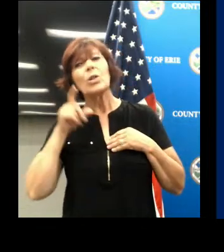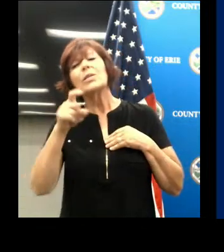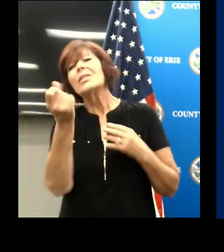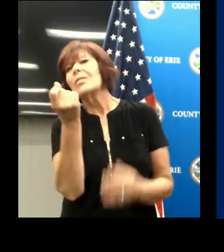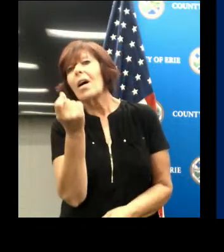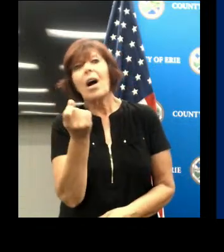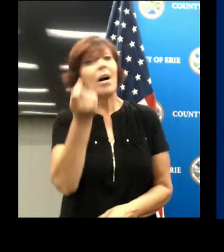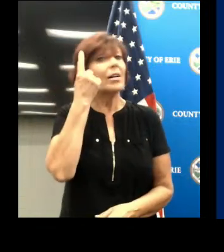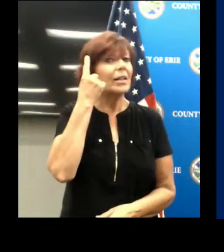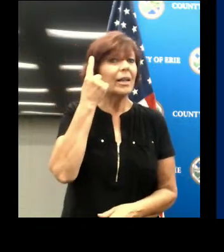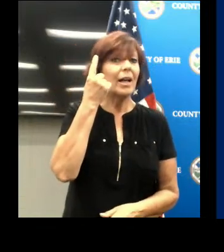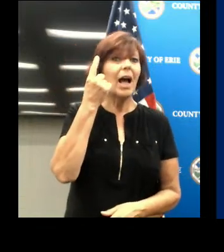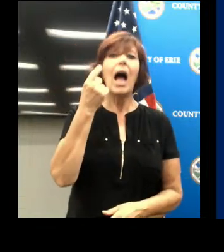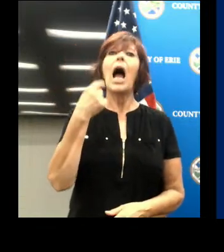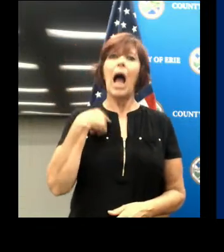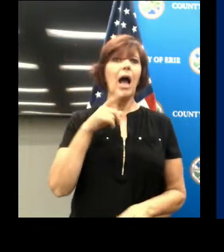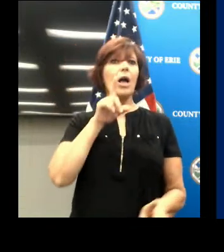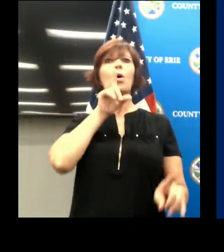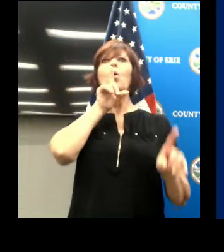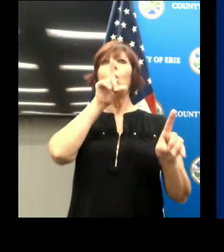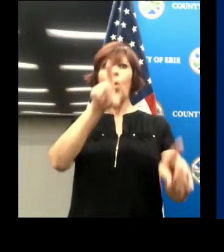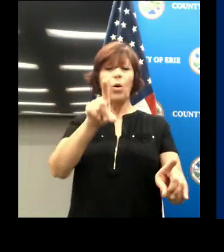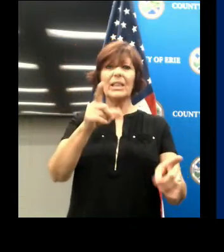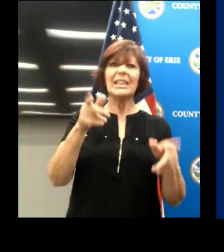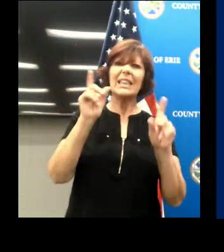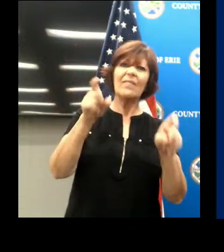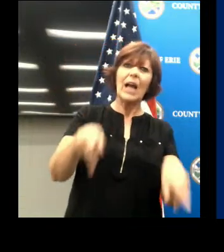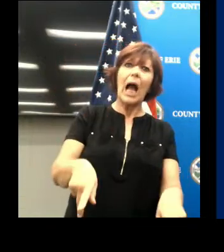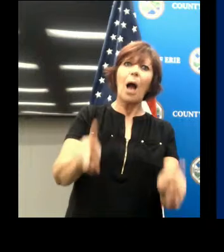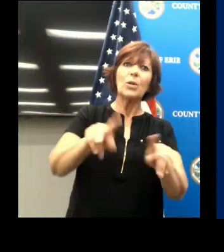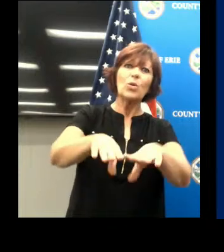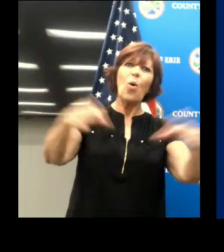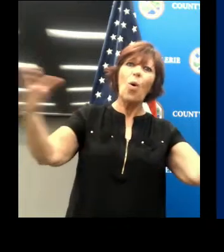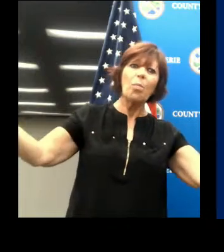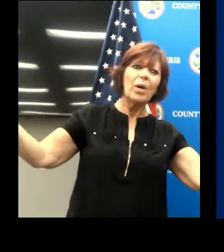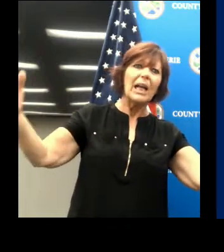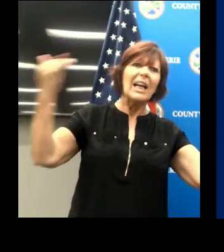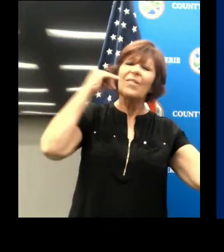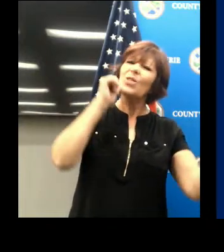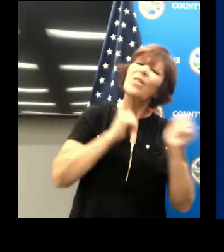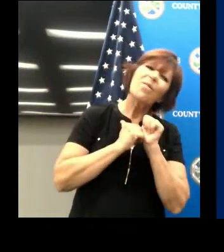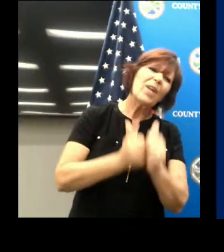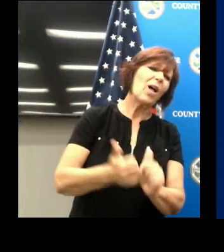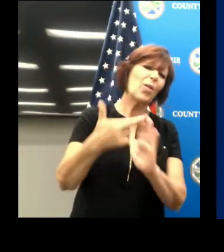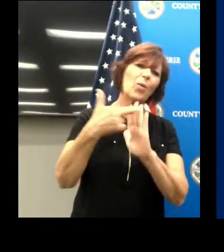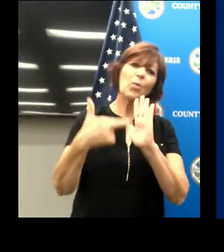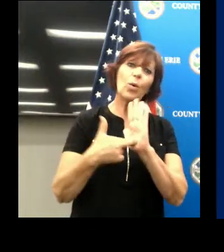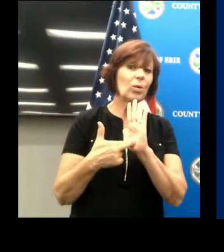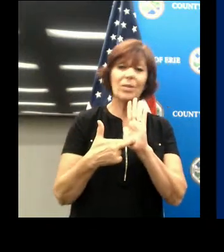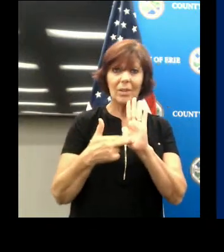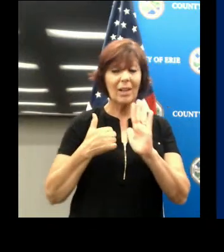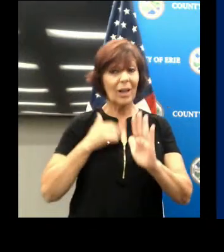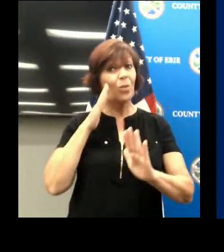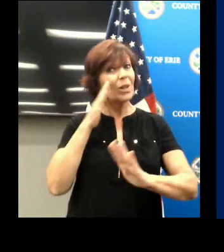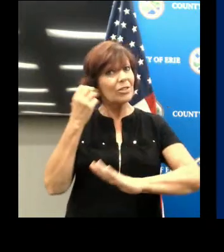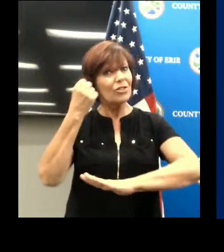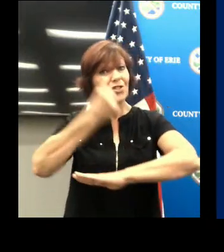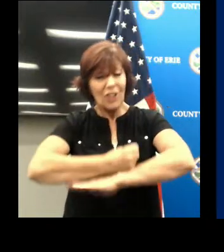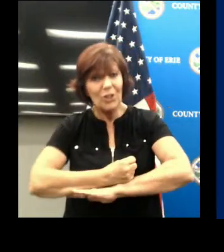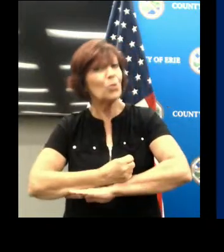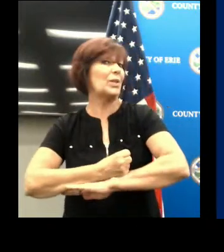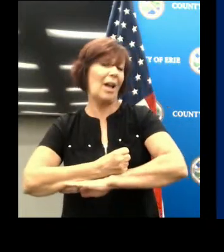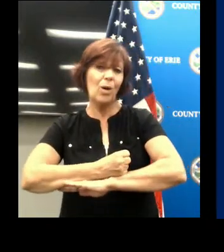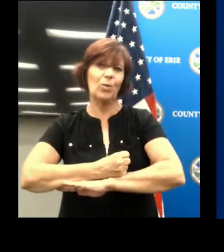is I gave a blanket order to give you an opportunity to reopen, and if you don't follow the rules, we are going to have to shut you